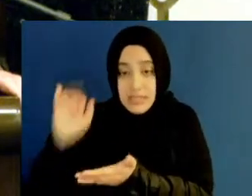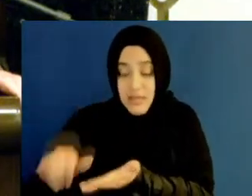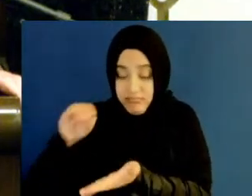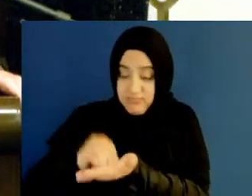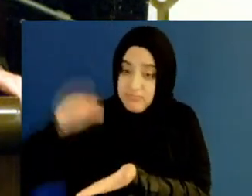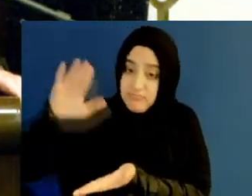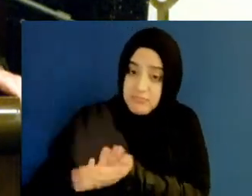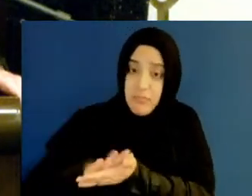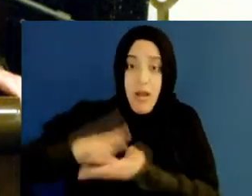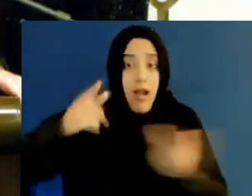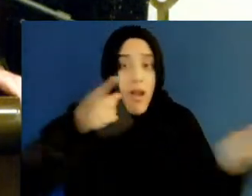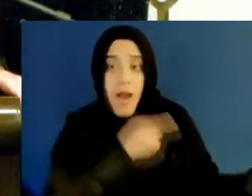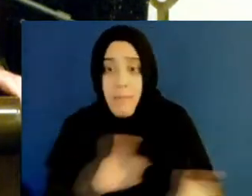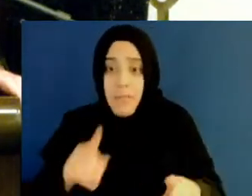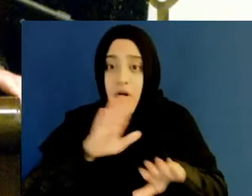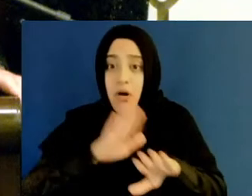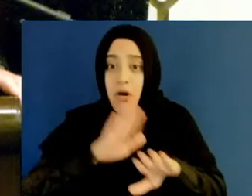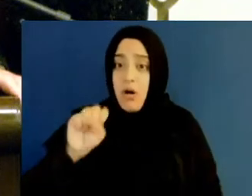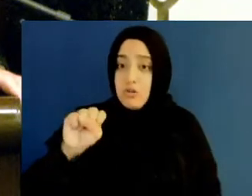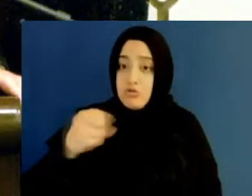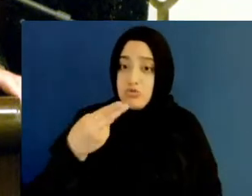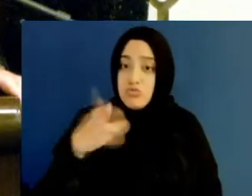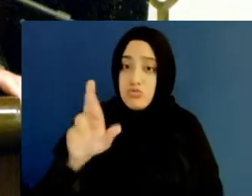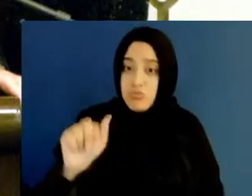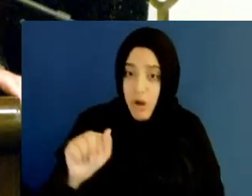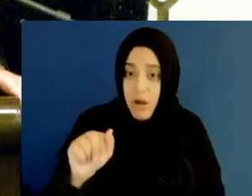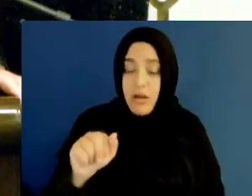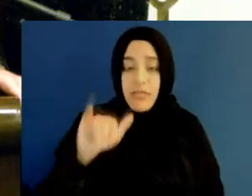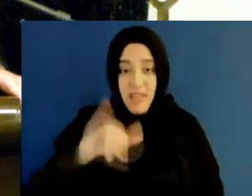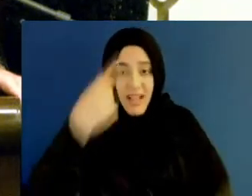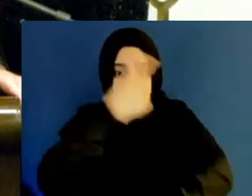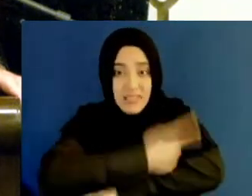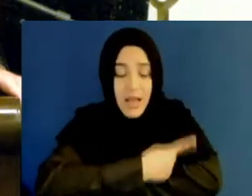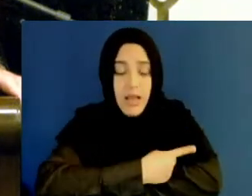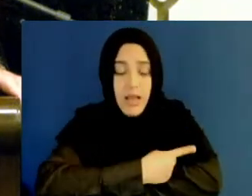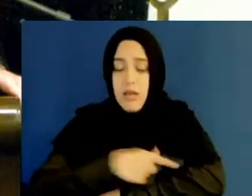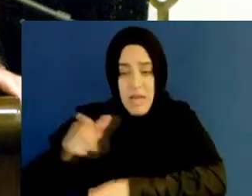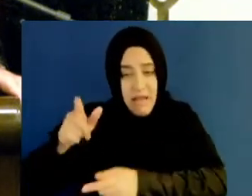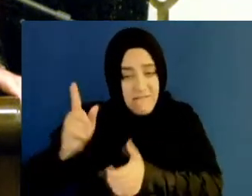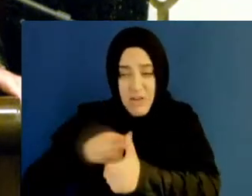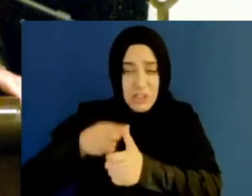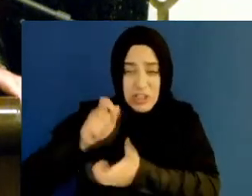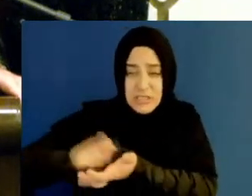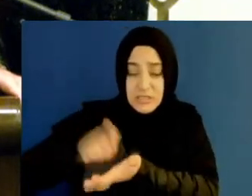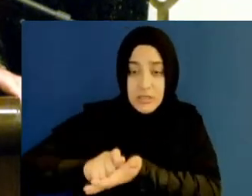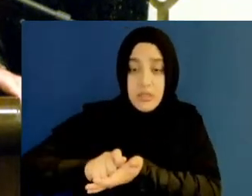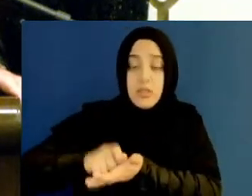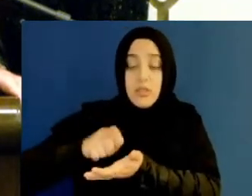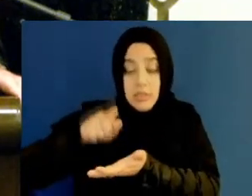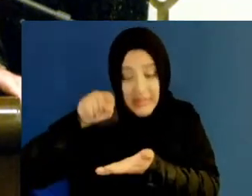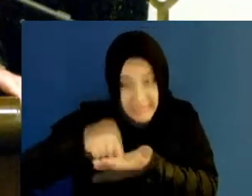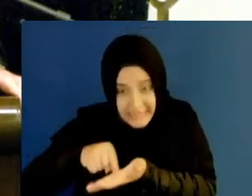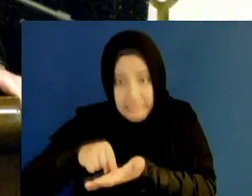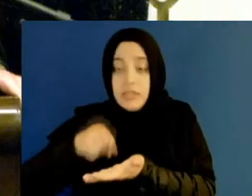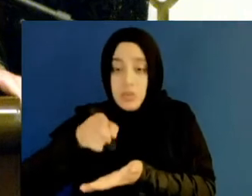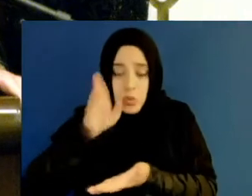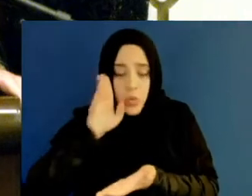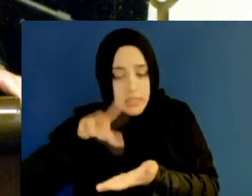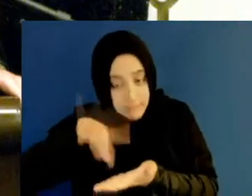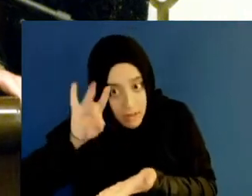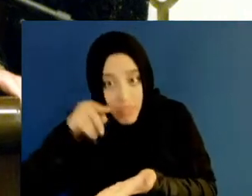Ashura, you will find that Imam Zainul Abideen alayhi salam actually played a crucial